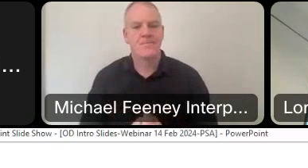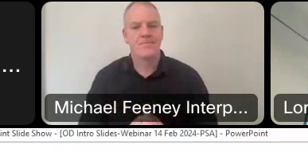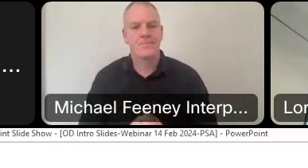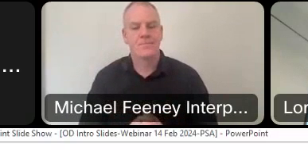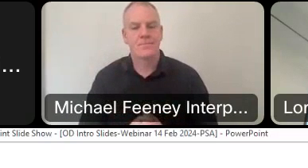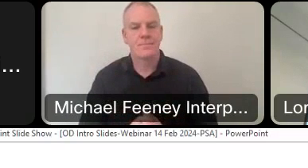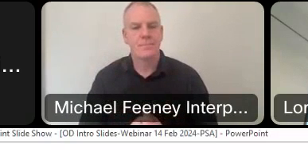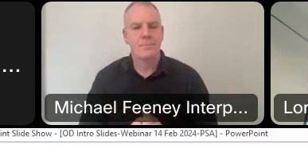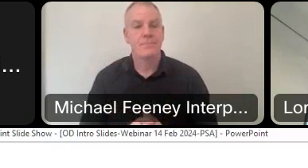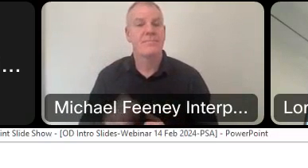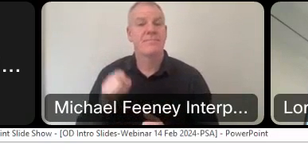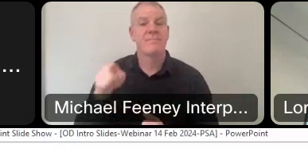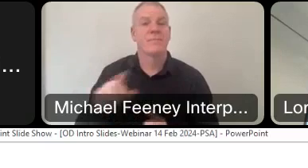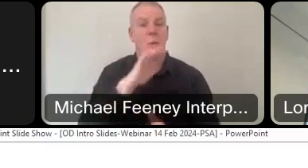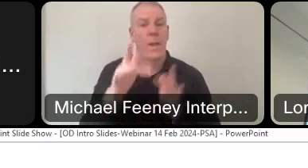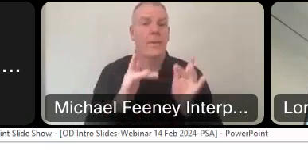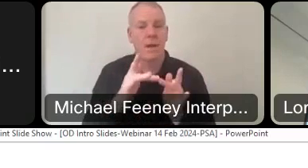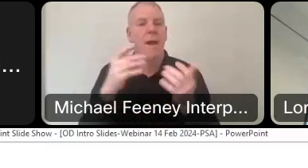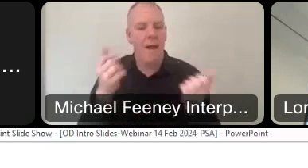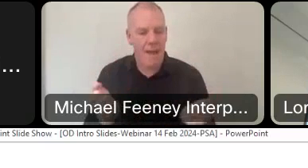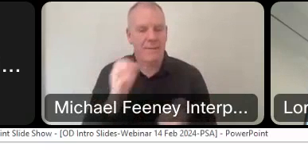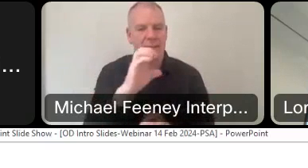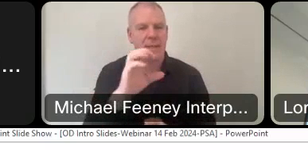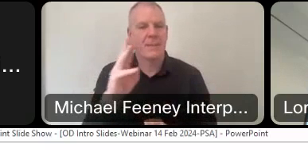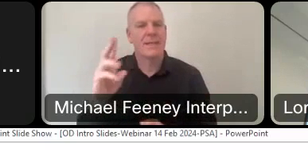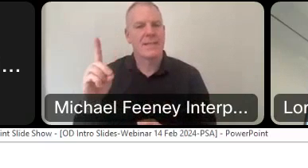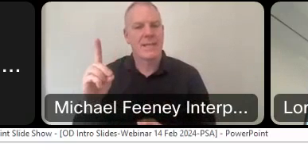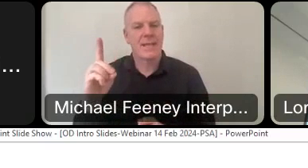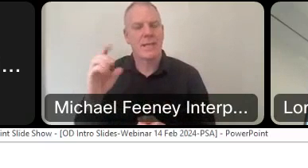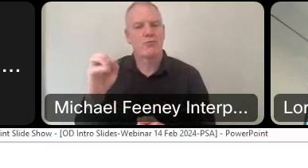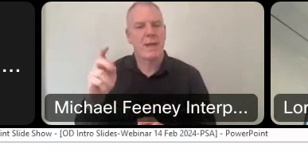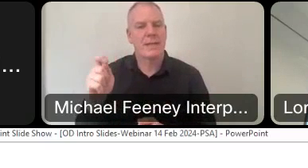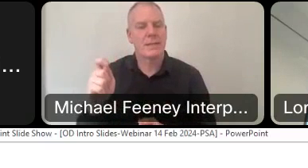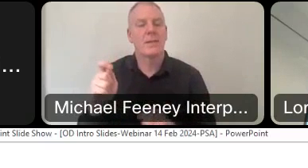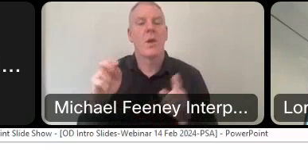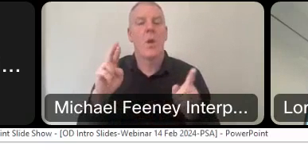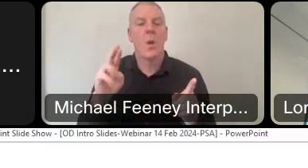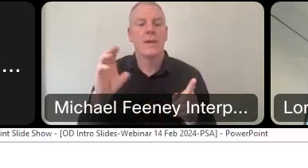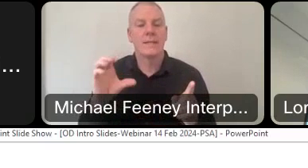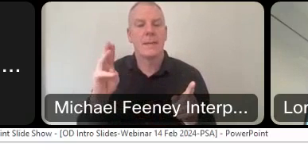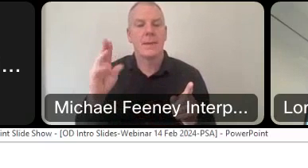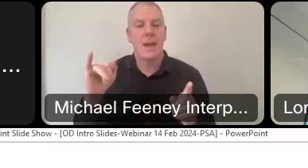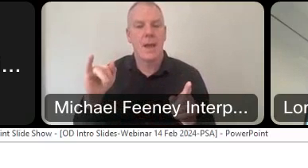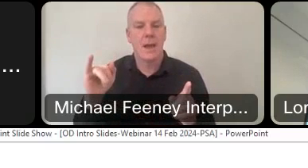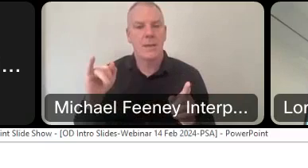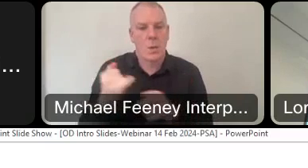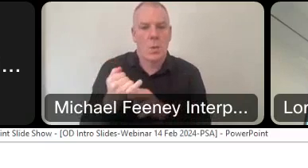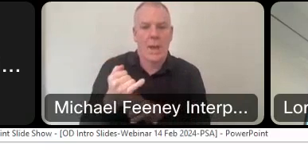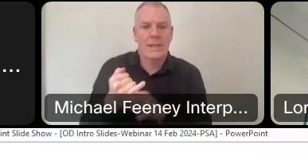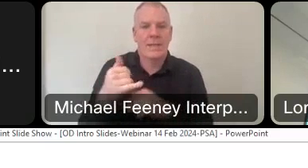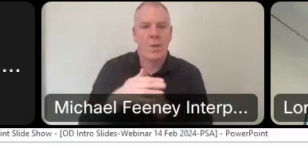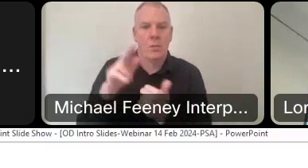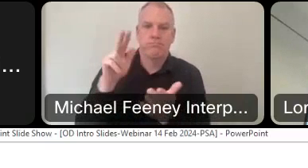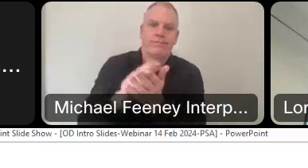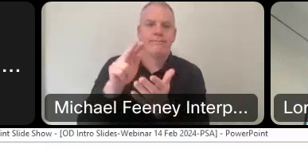Just to say that these webinars do have CPD credits. The RCPI accreditation at this moment is pending, and we hope to have